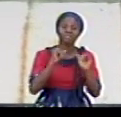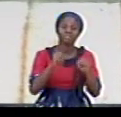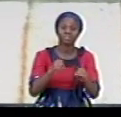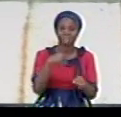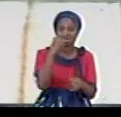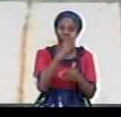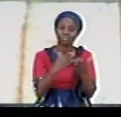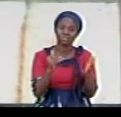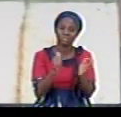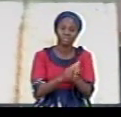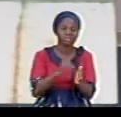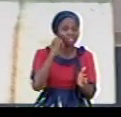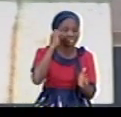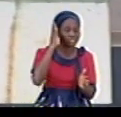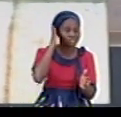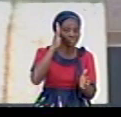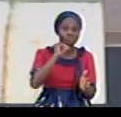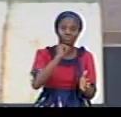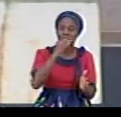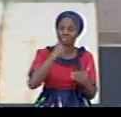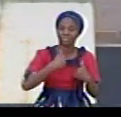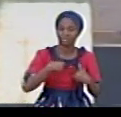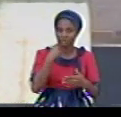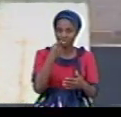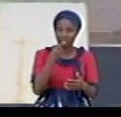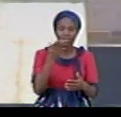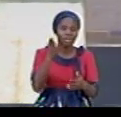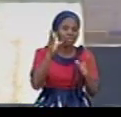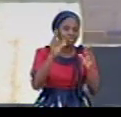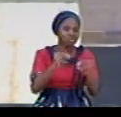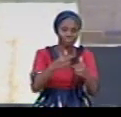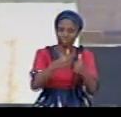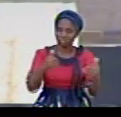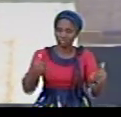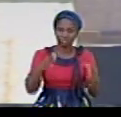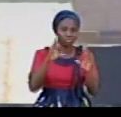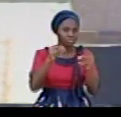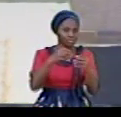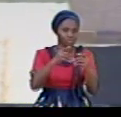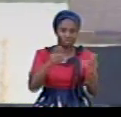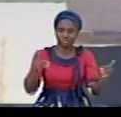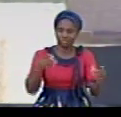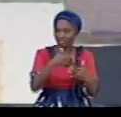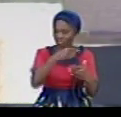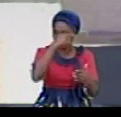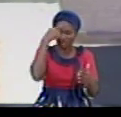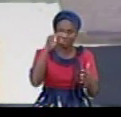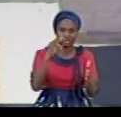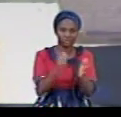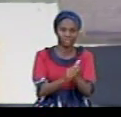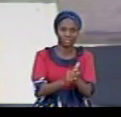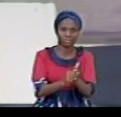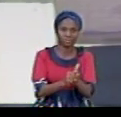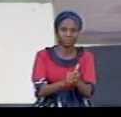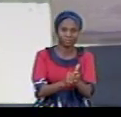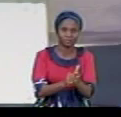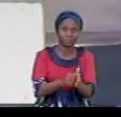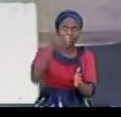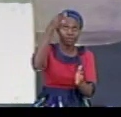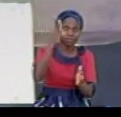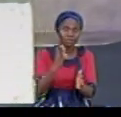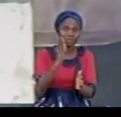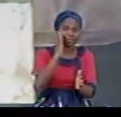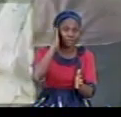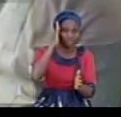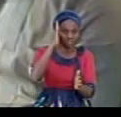said. There's no separation because of that. There's no divorce because of that. God will